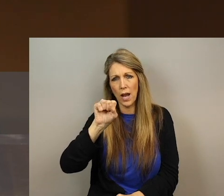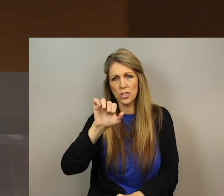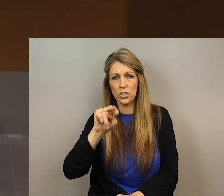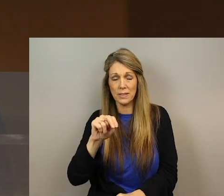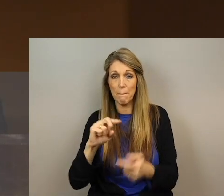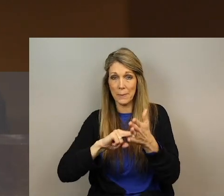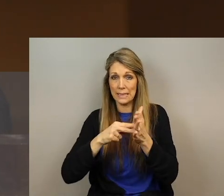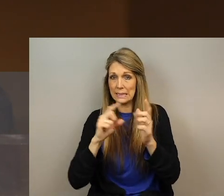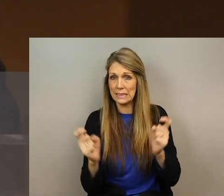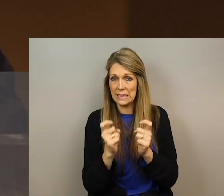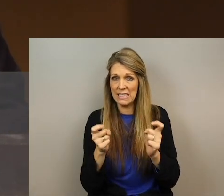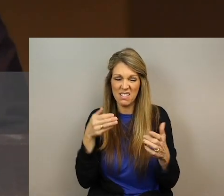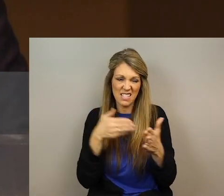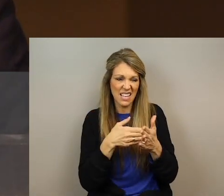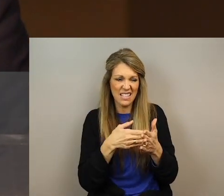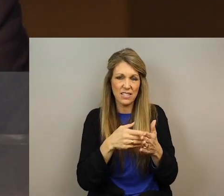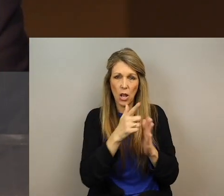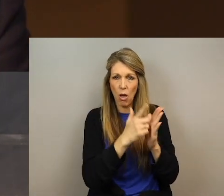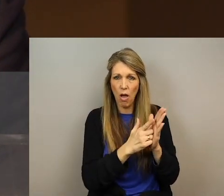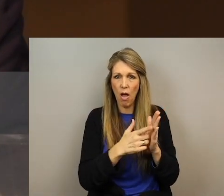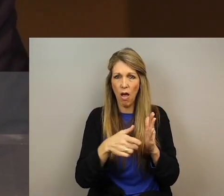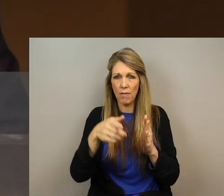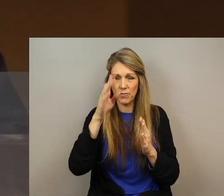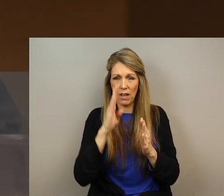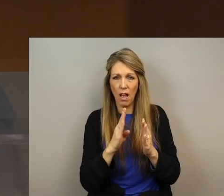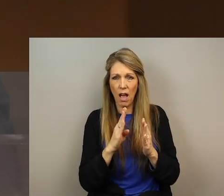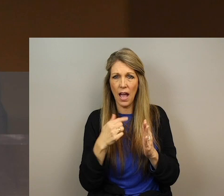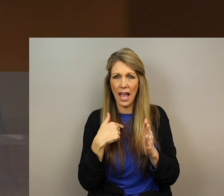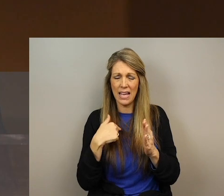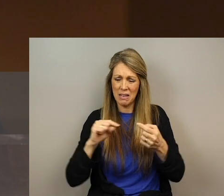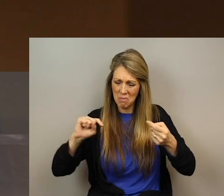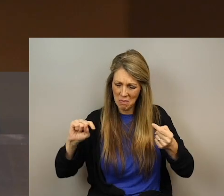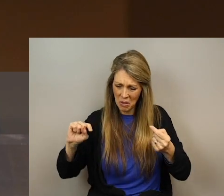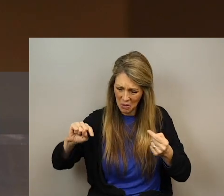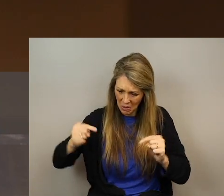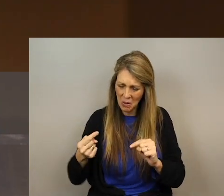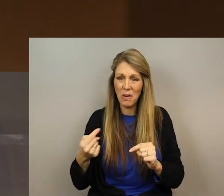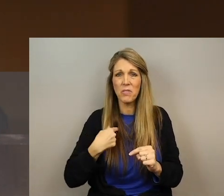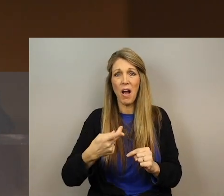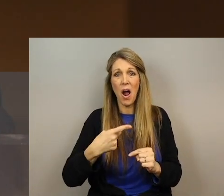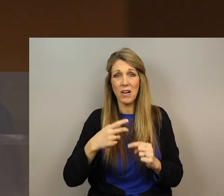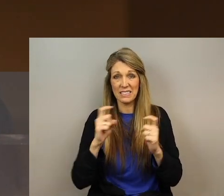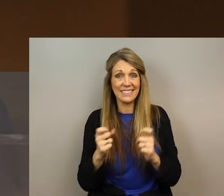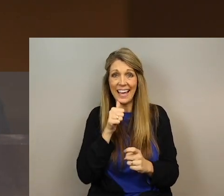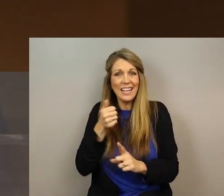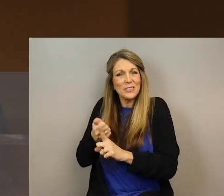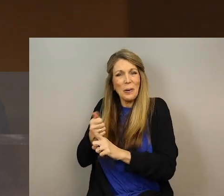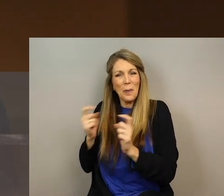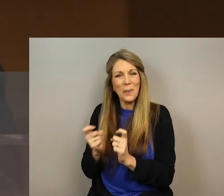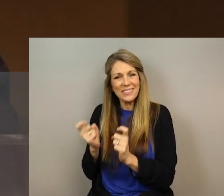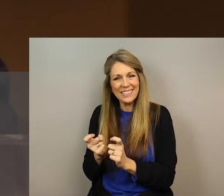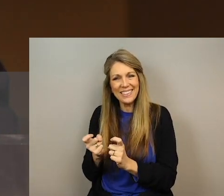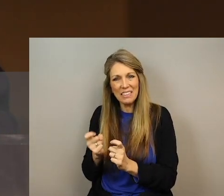we did against the law and will of God. And so he was pierced for our sin. He wasn't pierced for his own sin. He